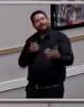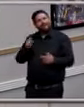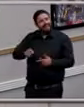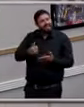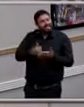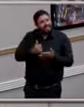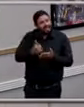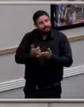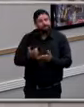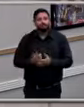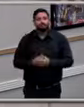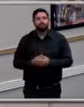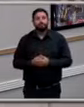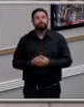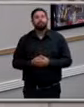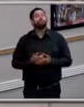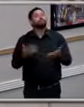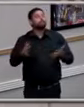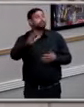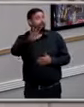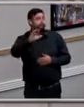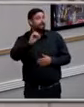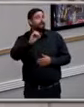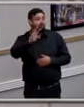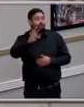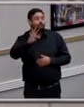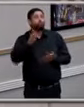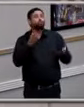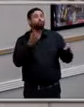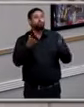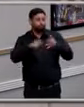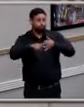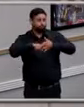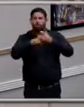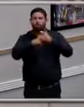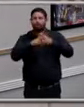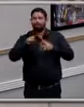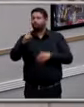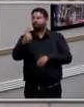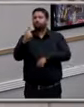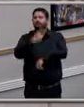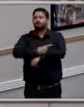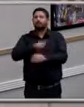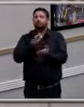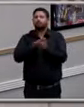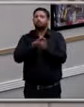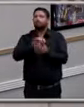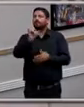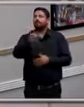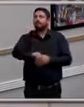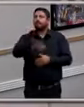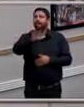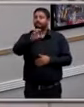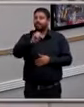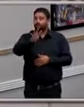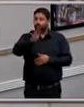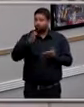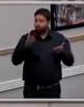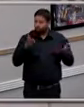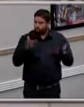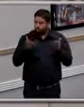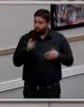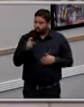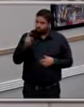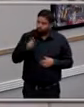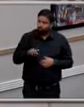need? 504 services started the first day of school. Those 504 services should be